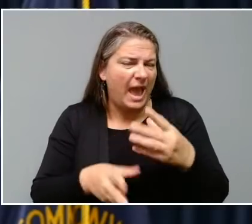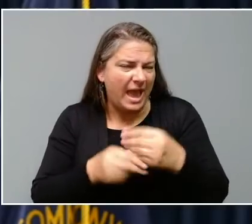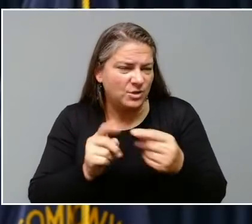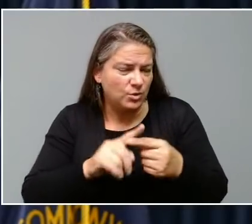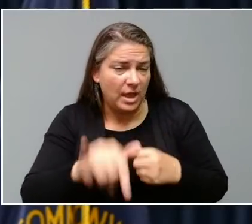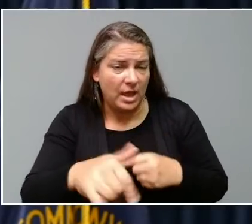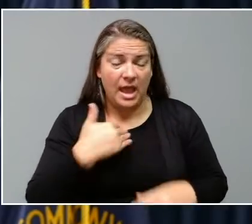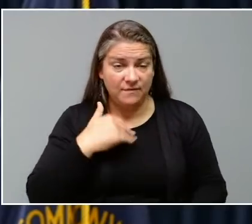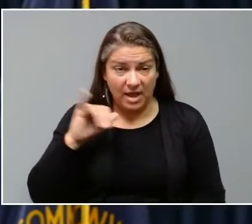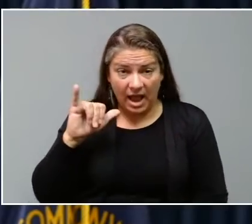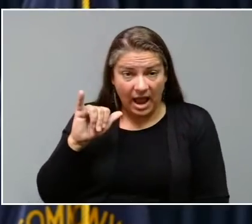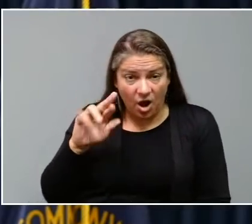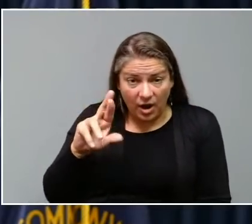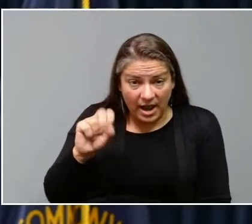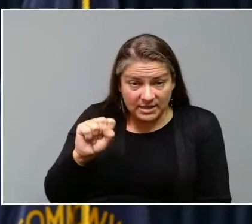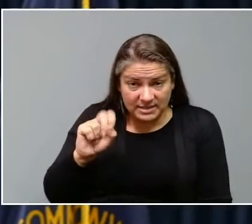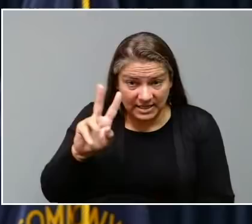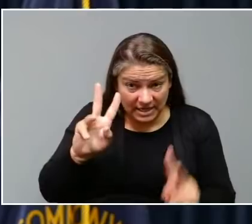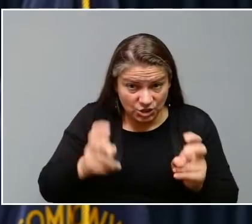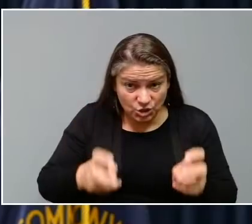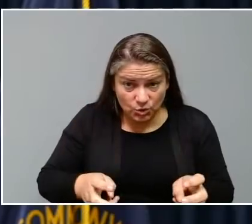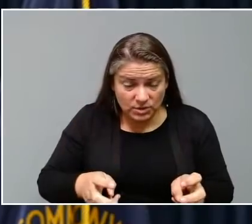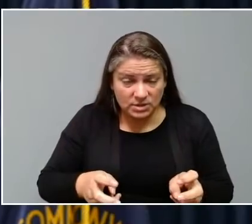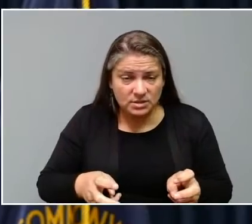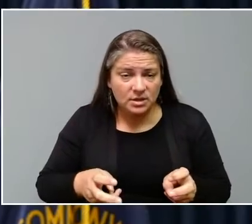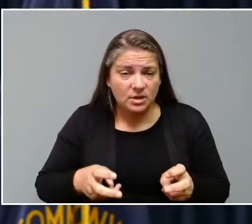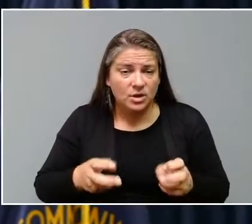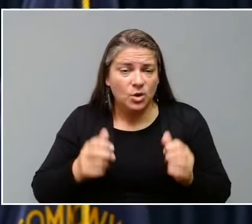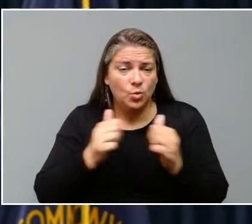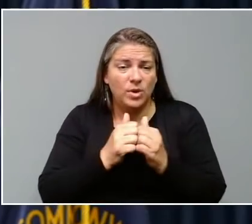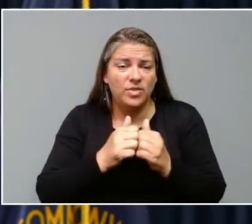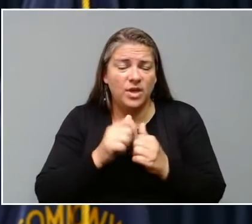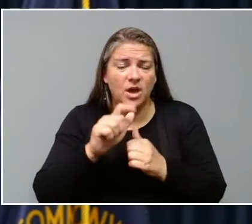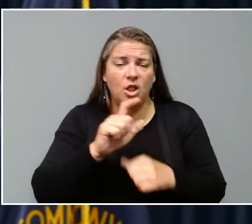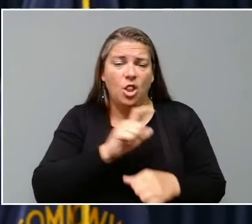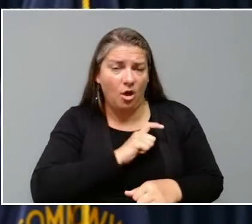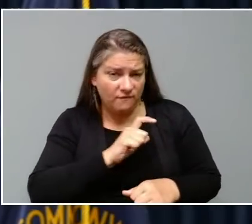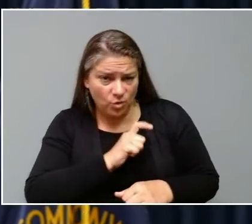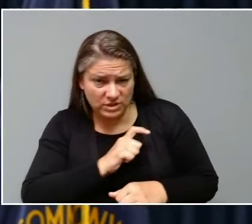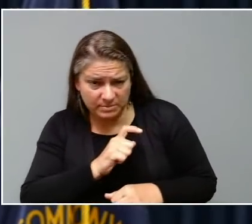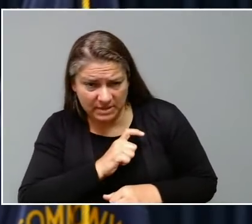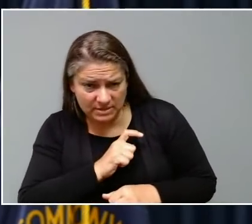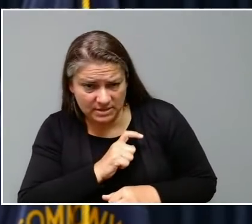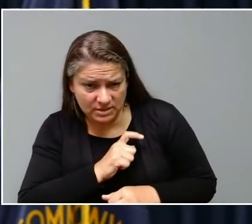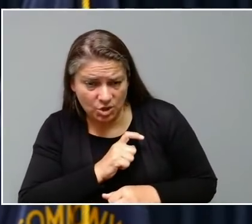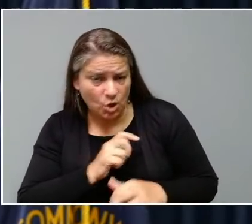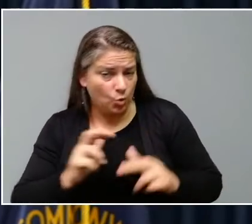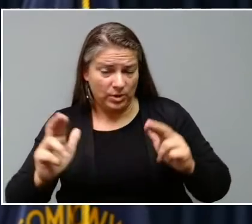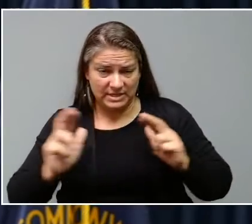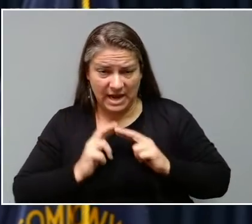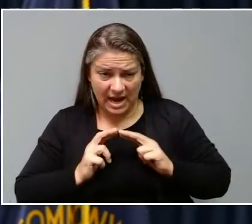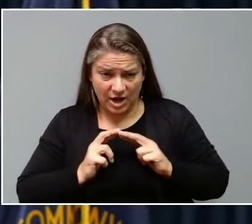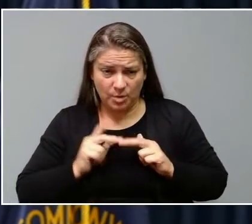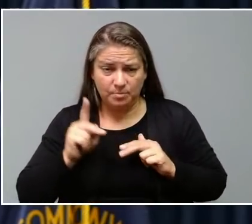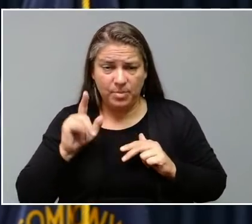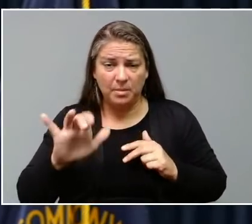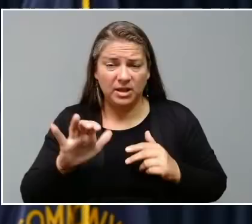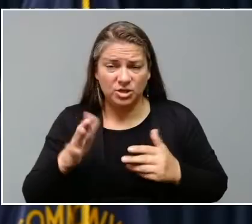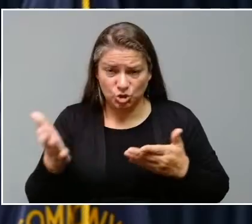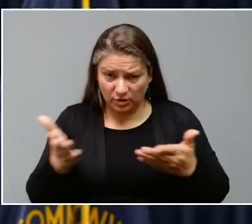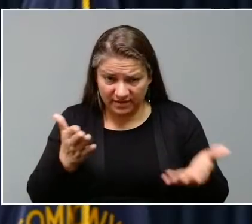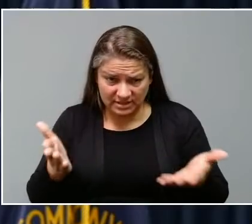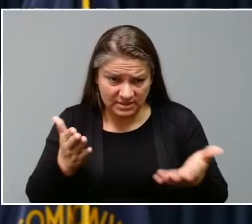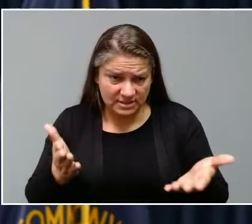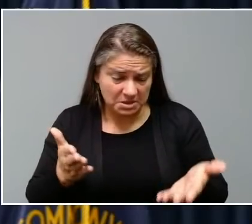IRS issues or potential with law enforcement, retired public servants, maybe